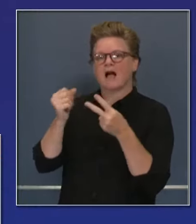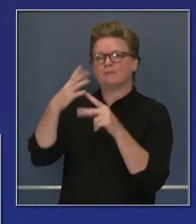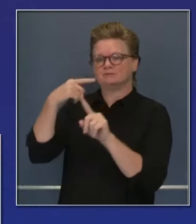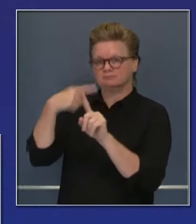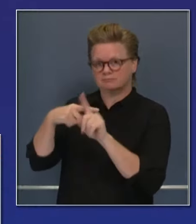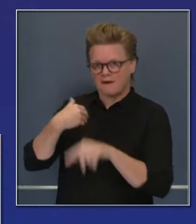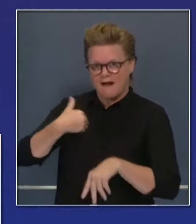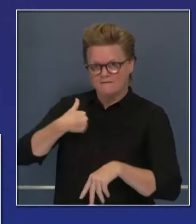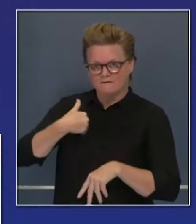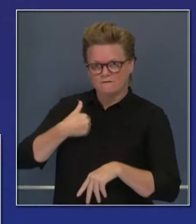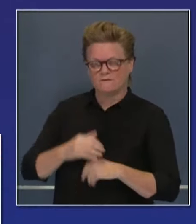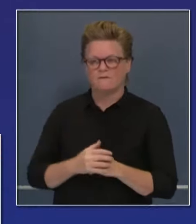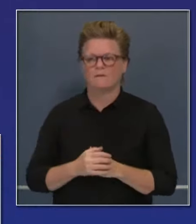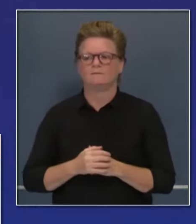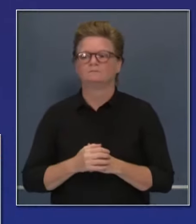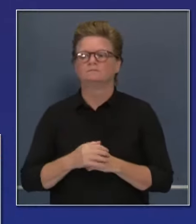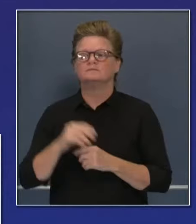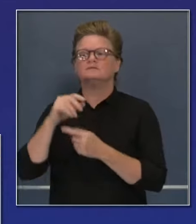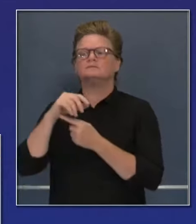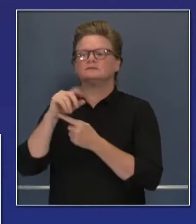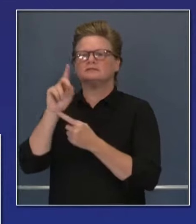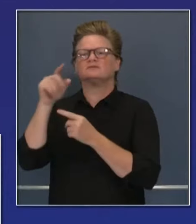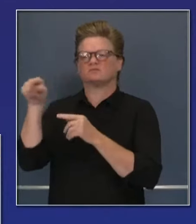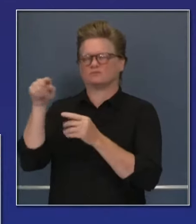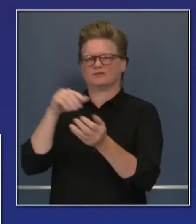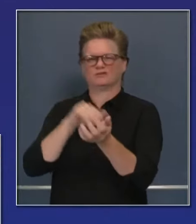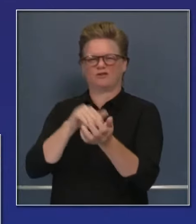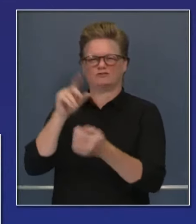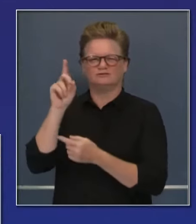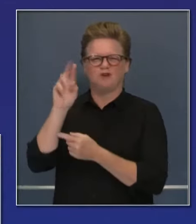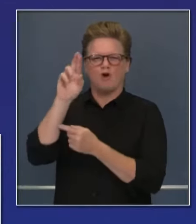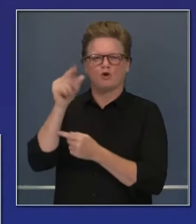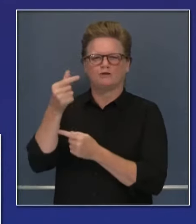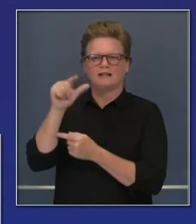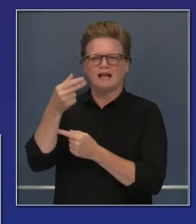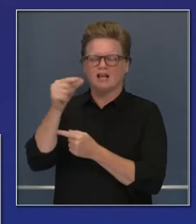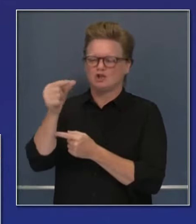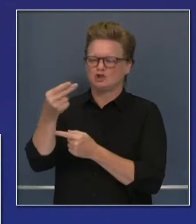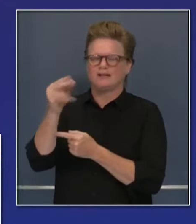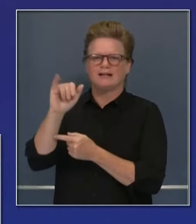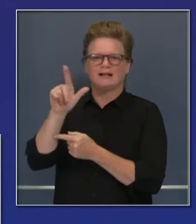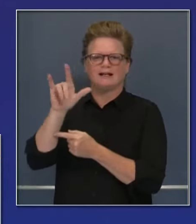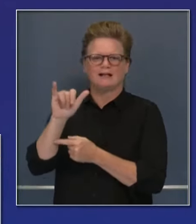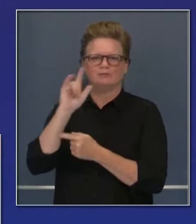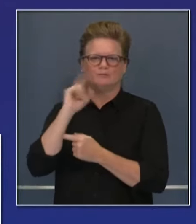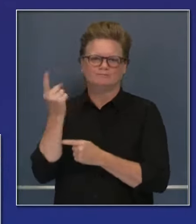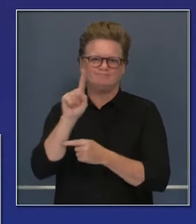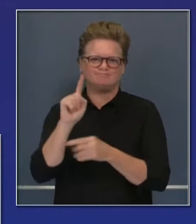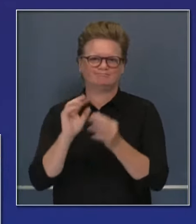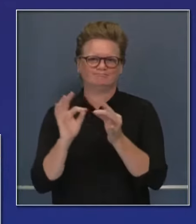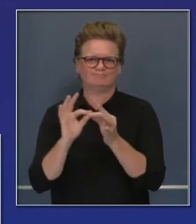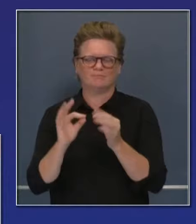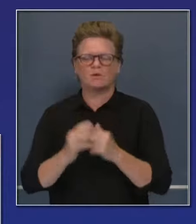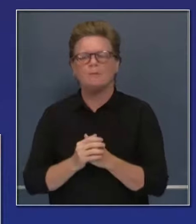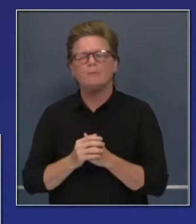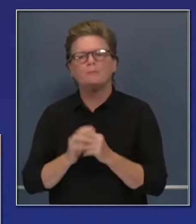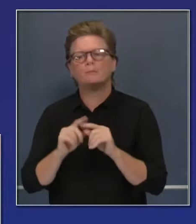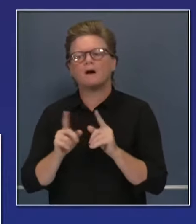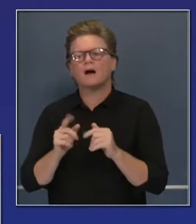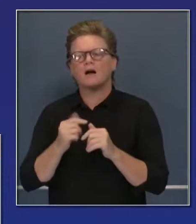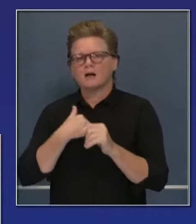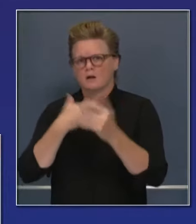update you on that effort. And I just want to, before I introduce him, remind you that the blueprint